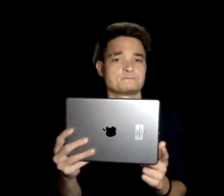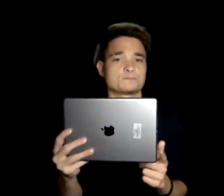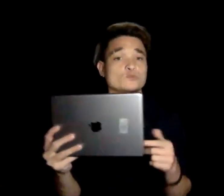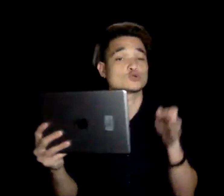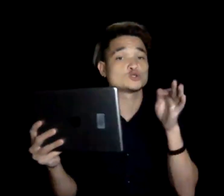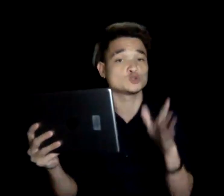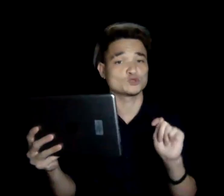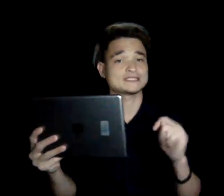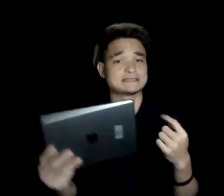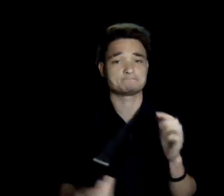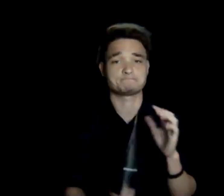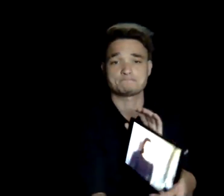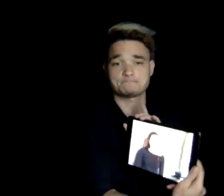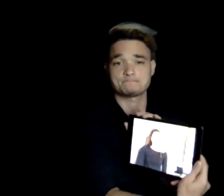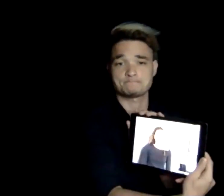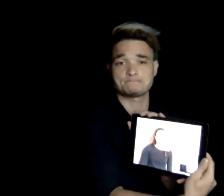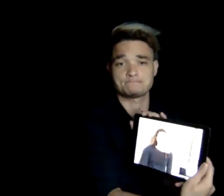team.